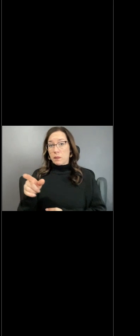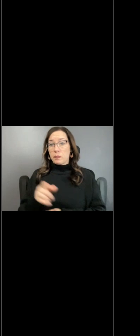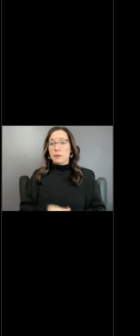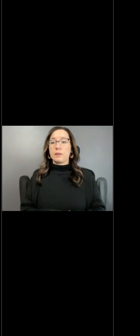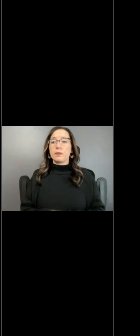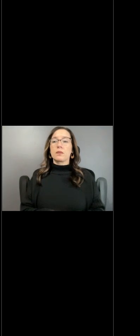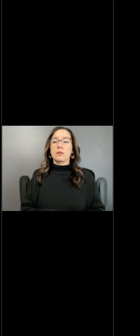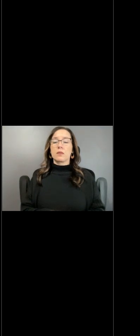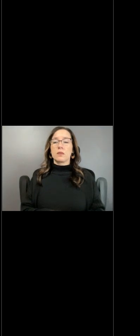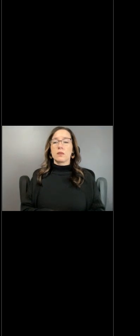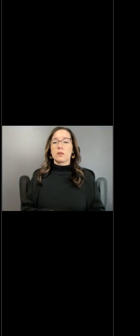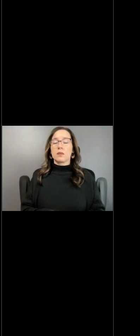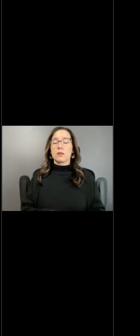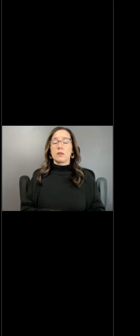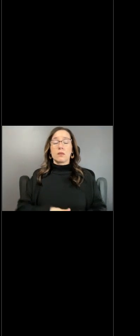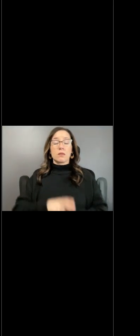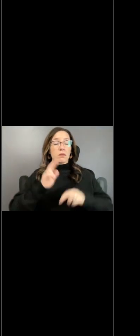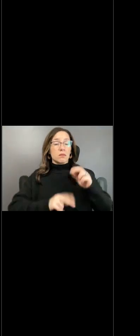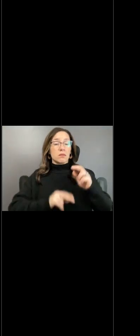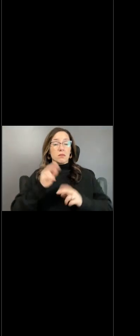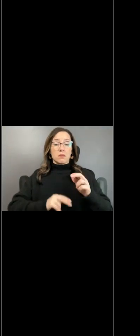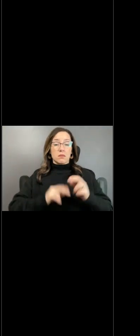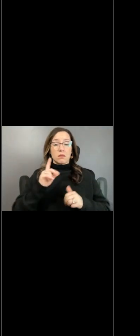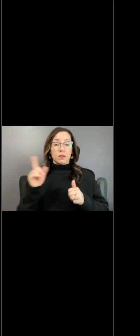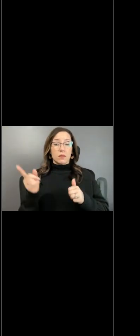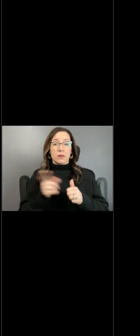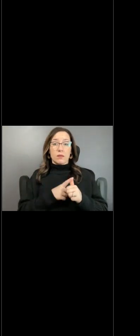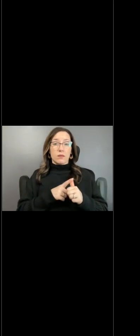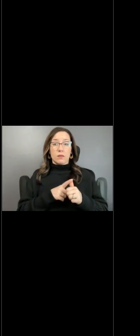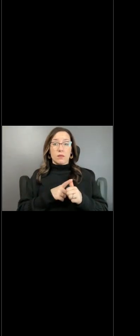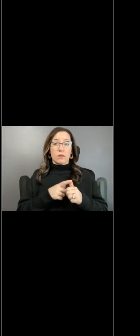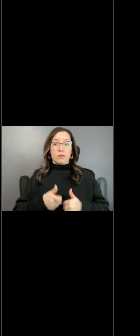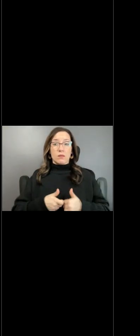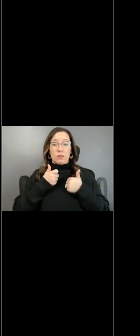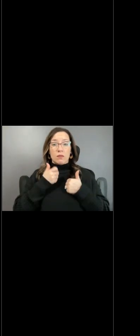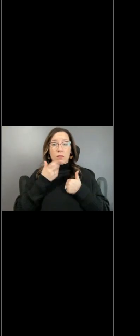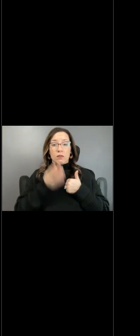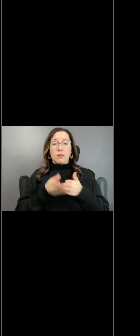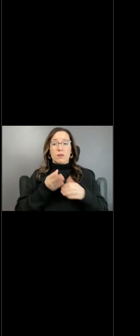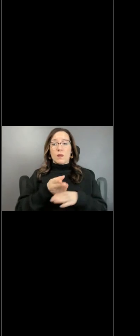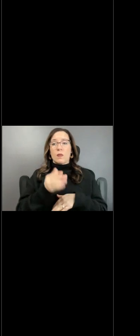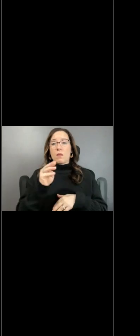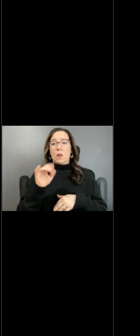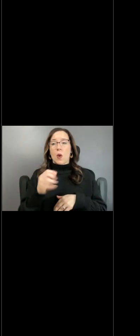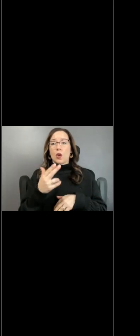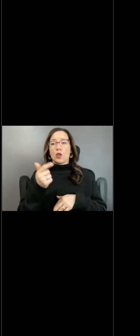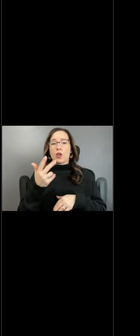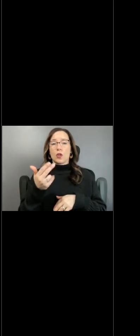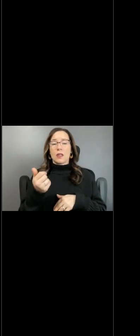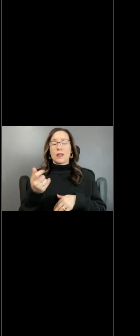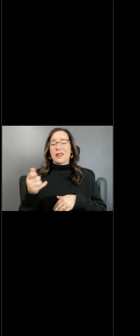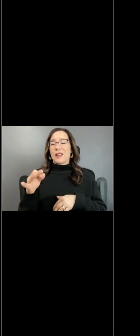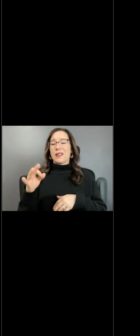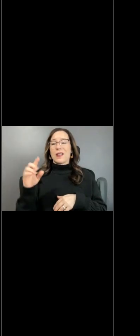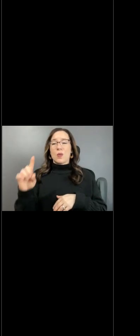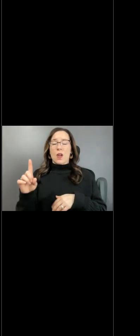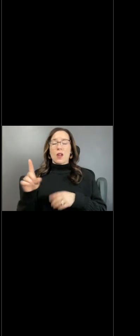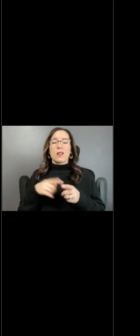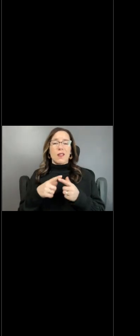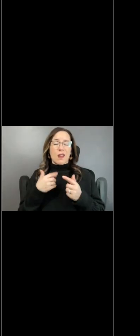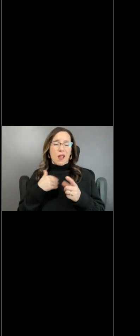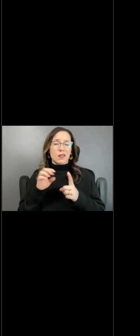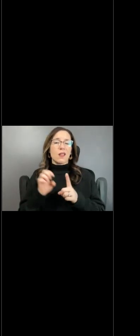If the building was built for first occupancy after March 13, 1991, and it has an elevator,